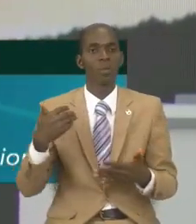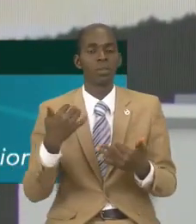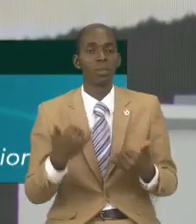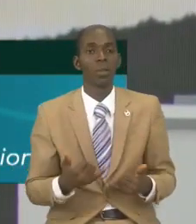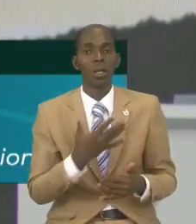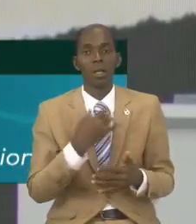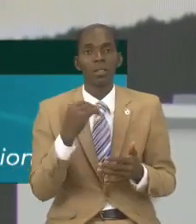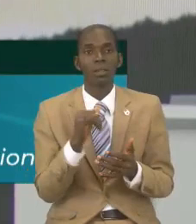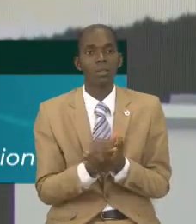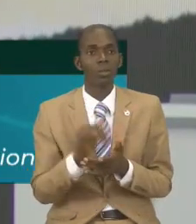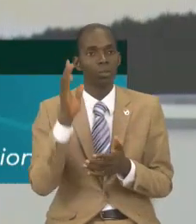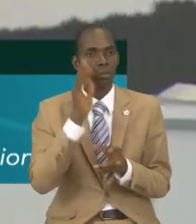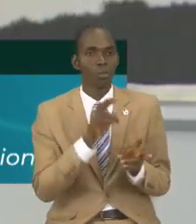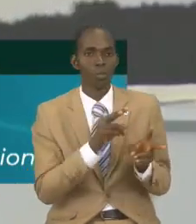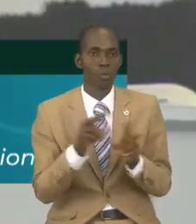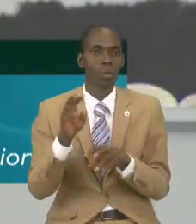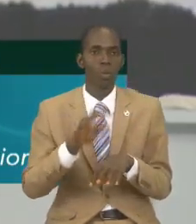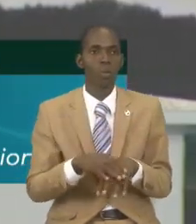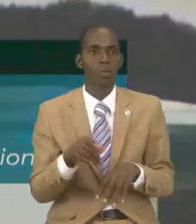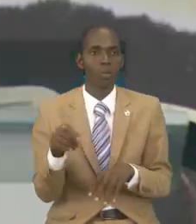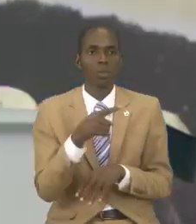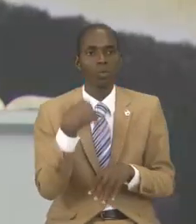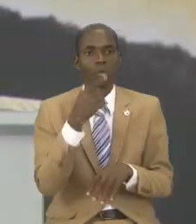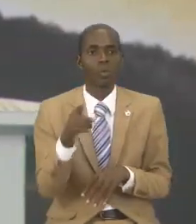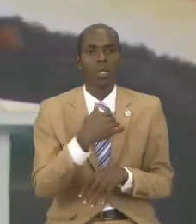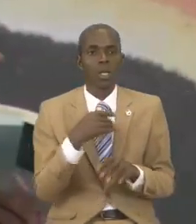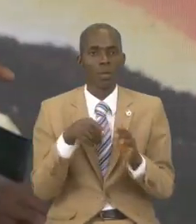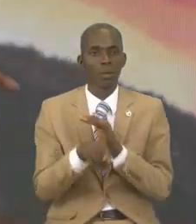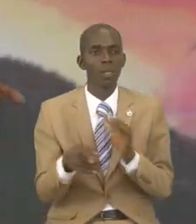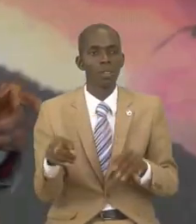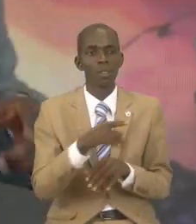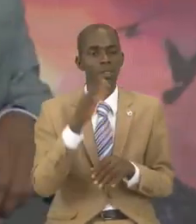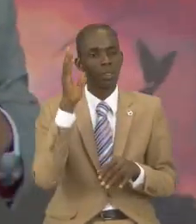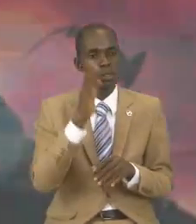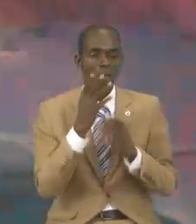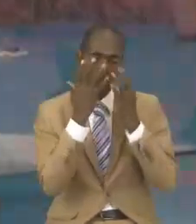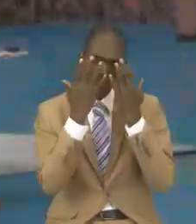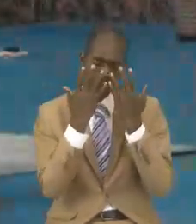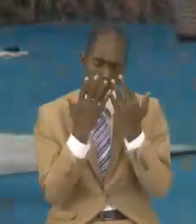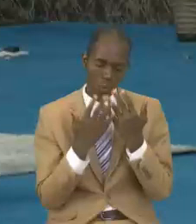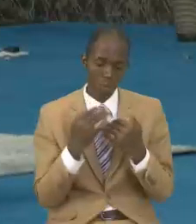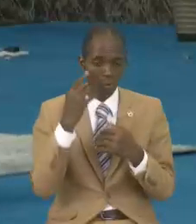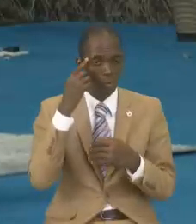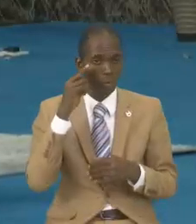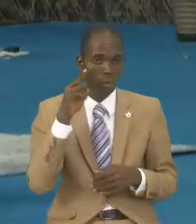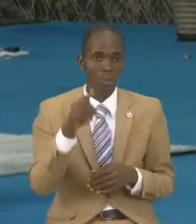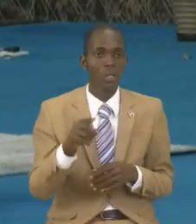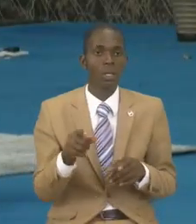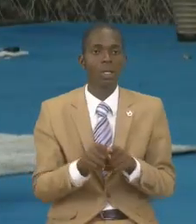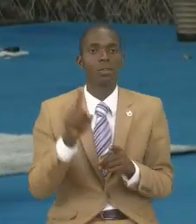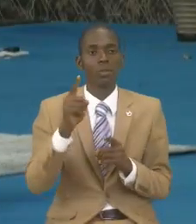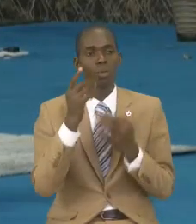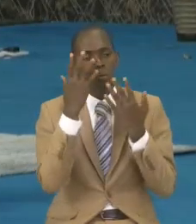whom they pierce, and they shall mourn for him as one mourneth for